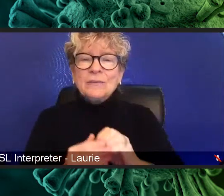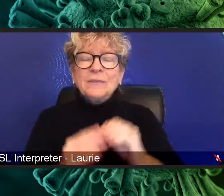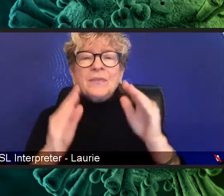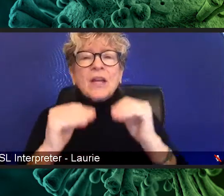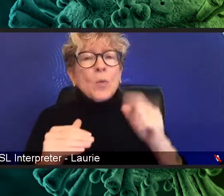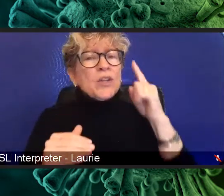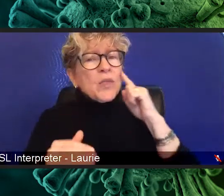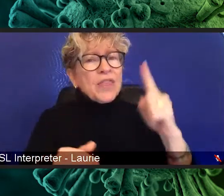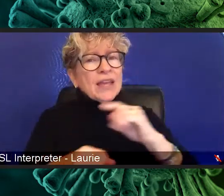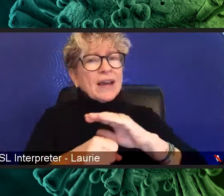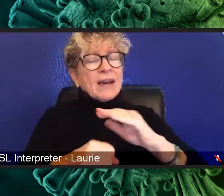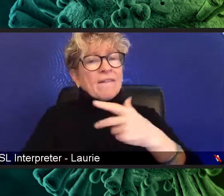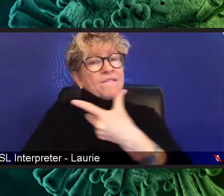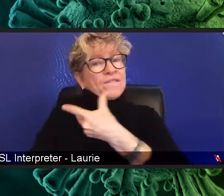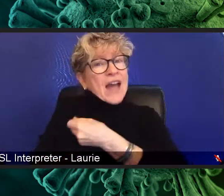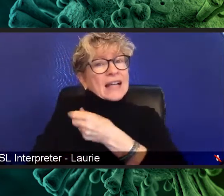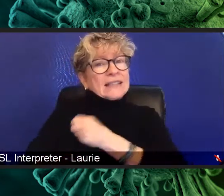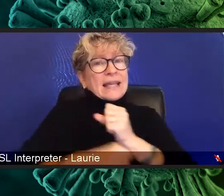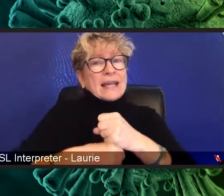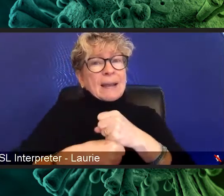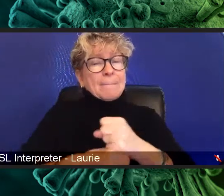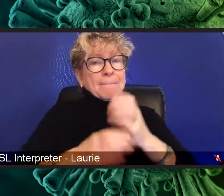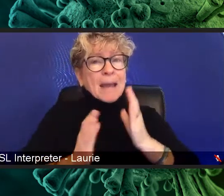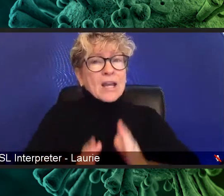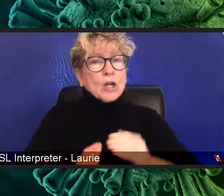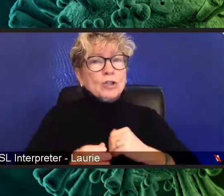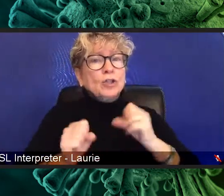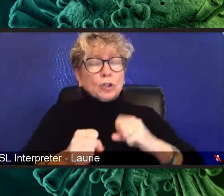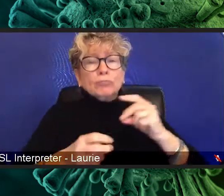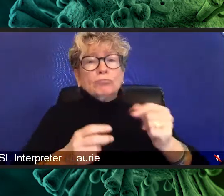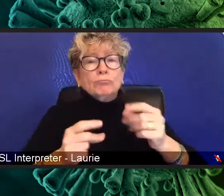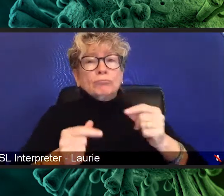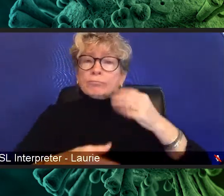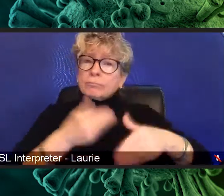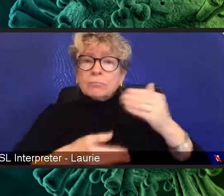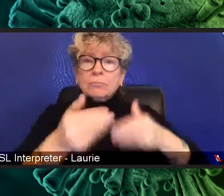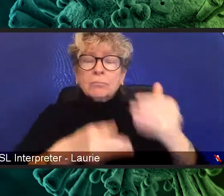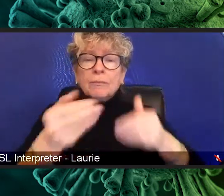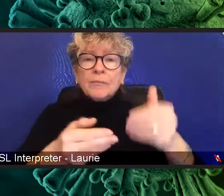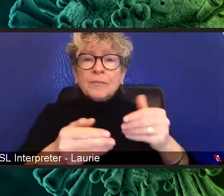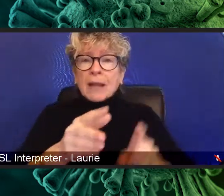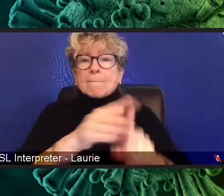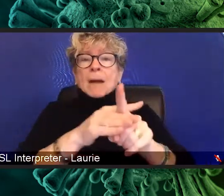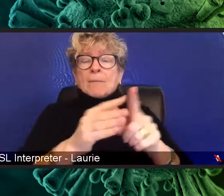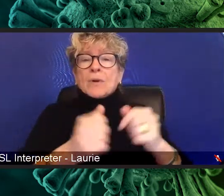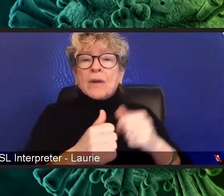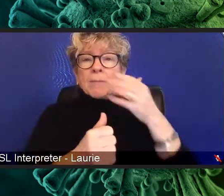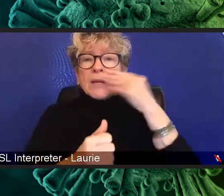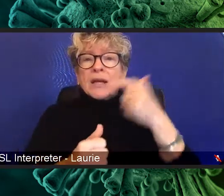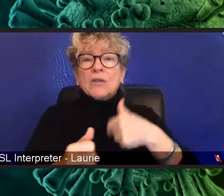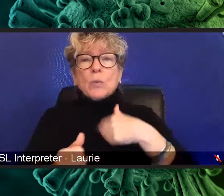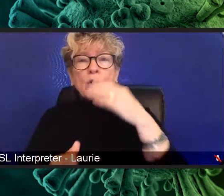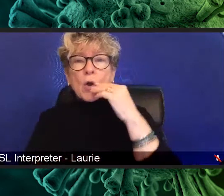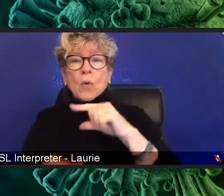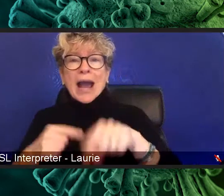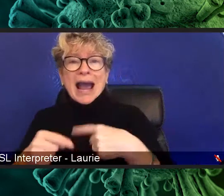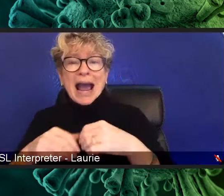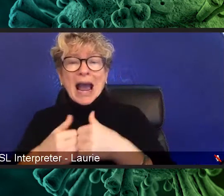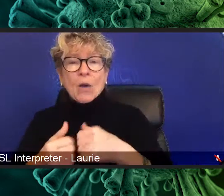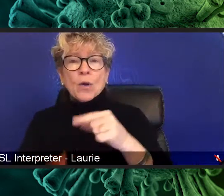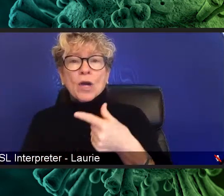were able to move quickly because of the work we have been doing in understanding how genes cause proteins to be made. Really